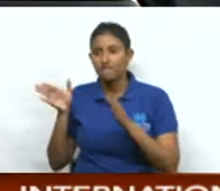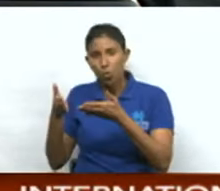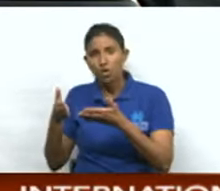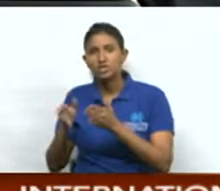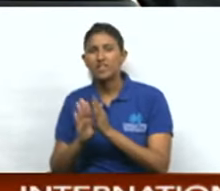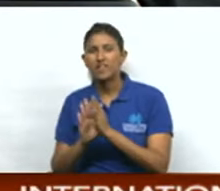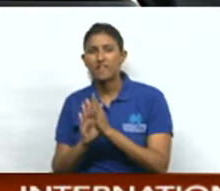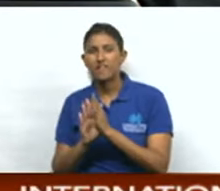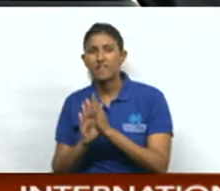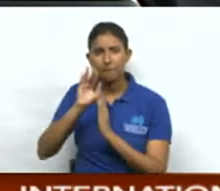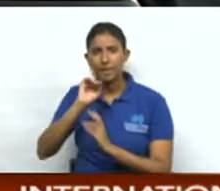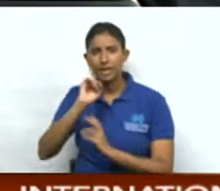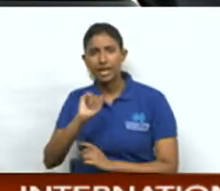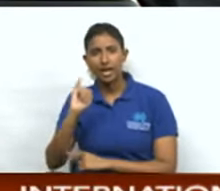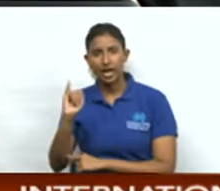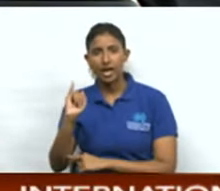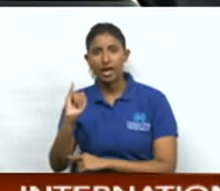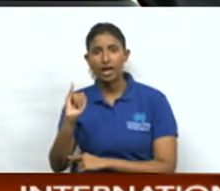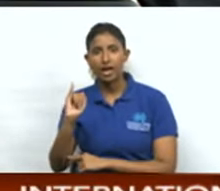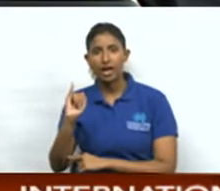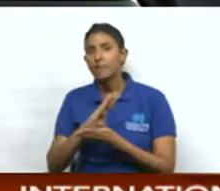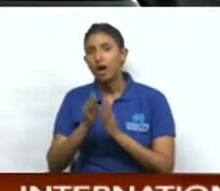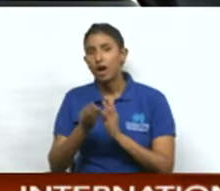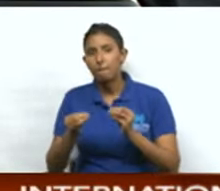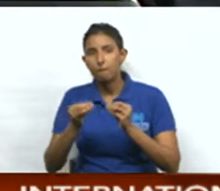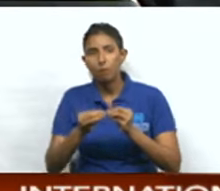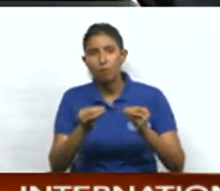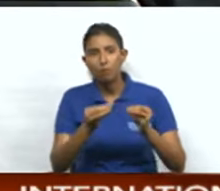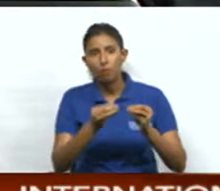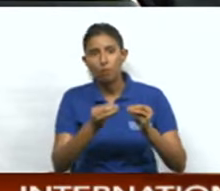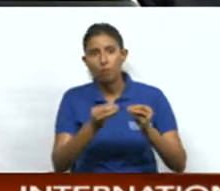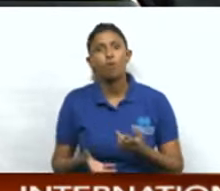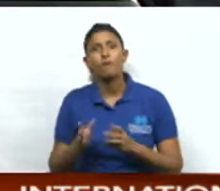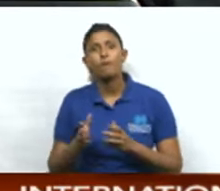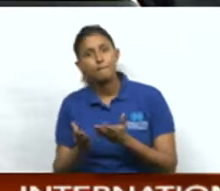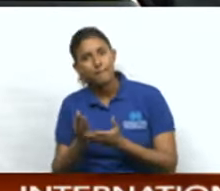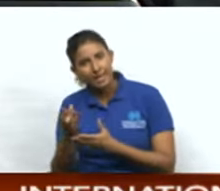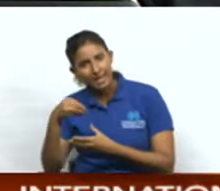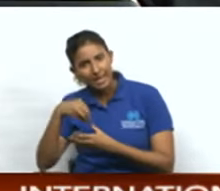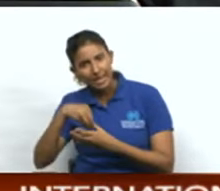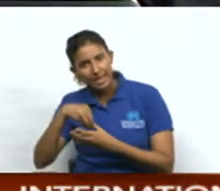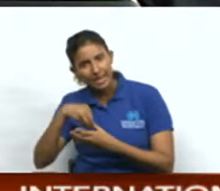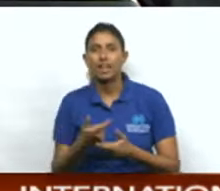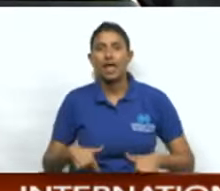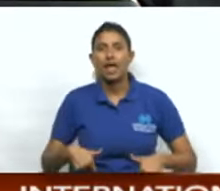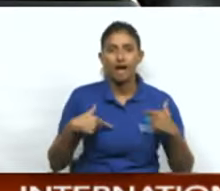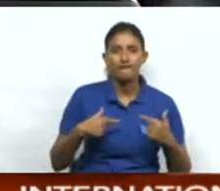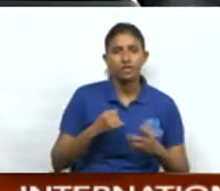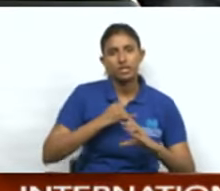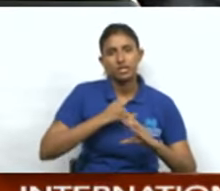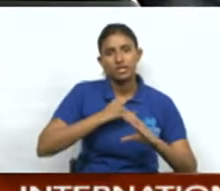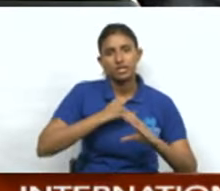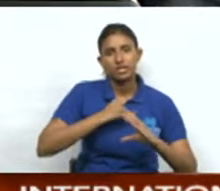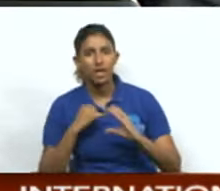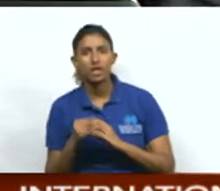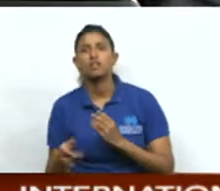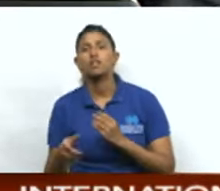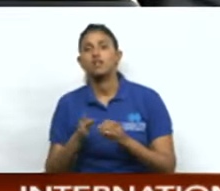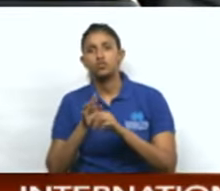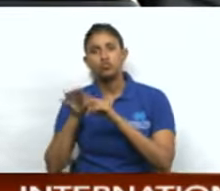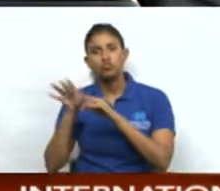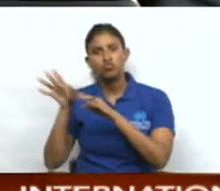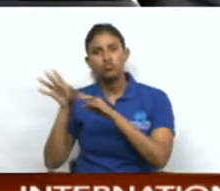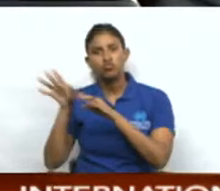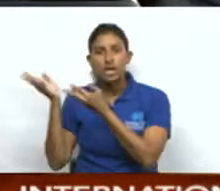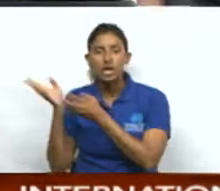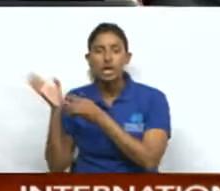and embedded in our lives as email, streaming, or any other once futuristic, now everyday technology. It's time to